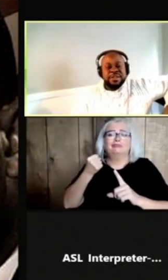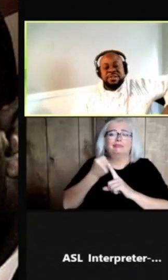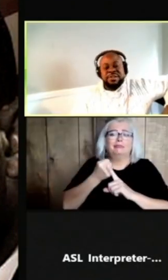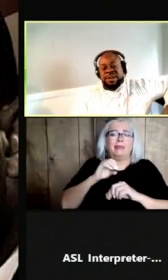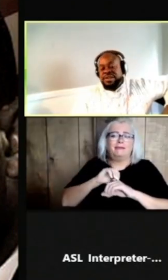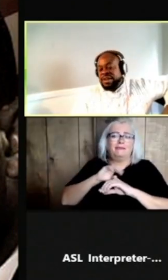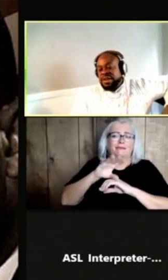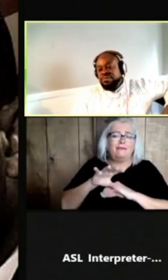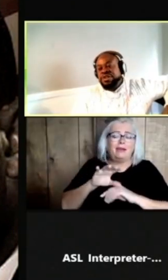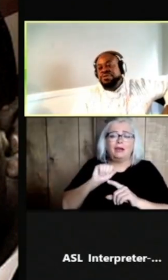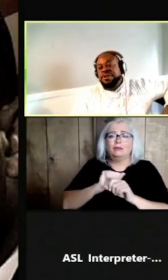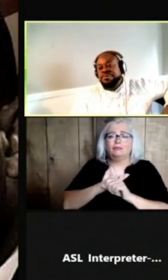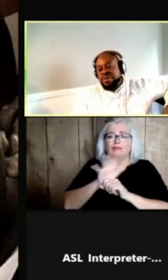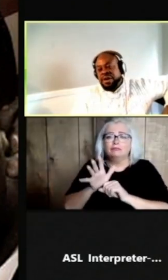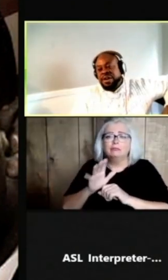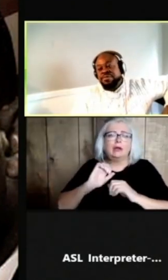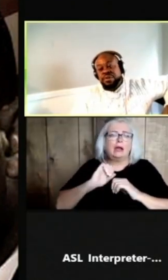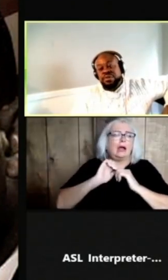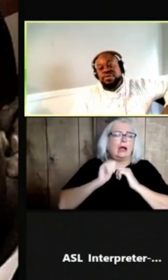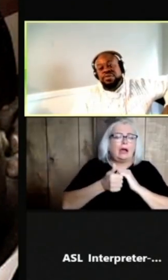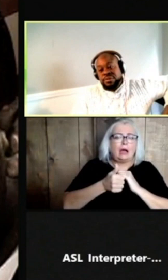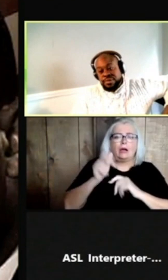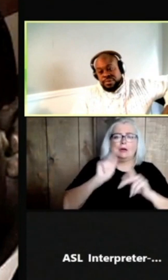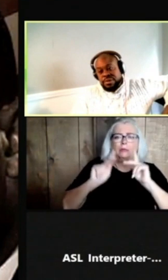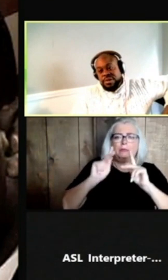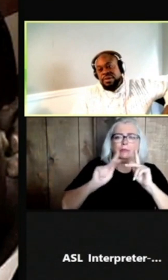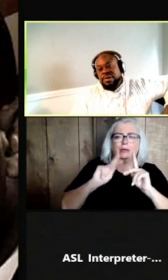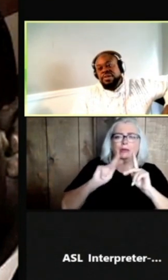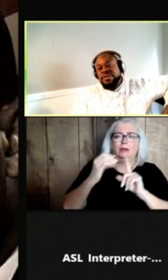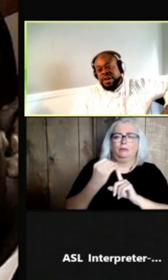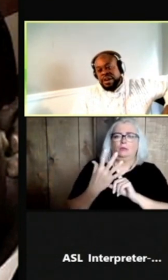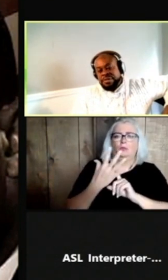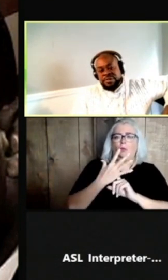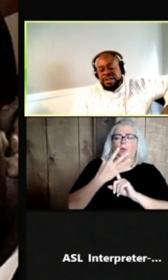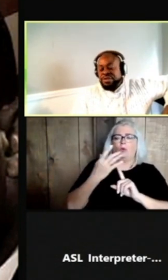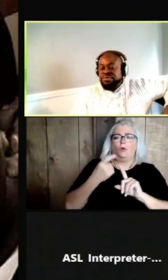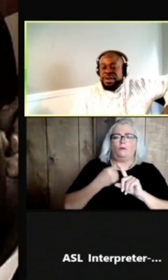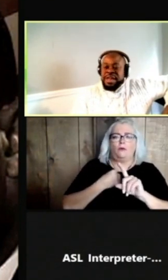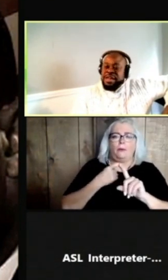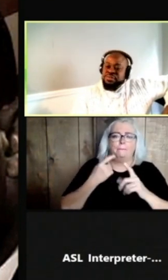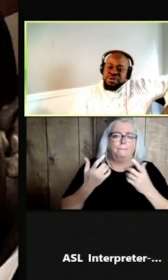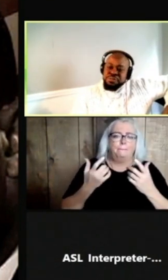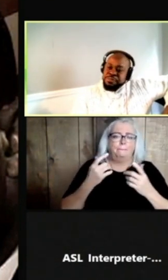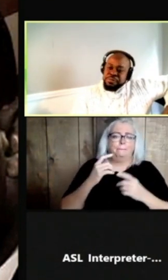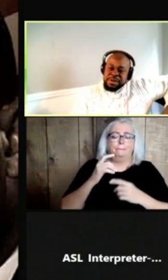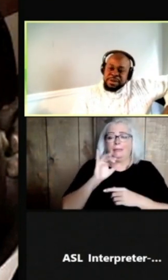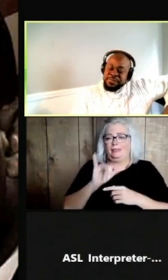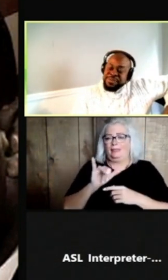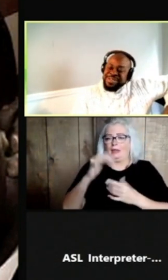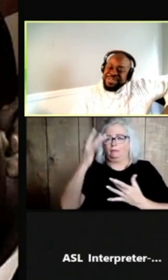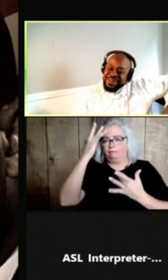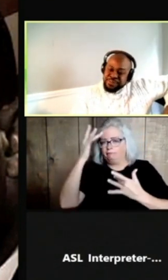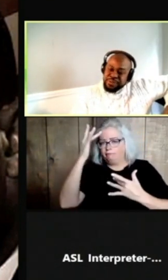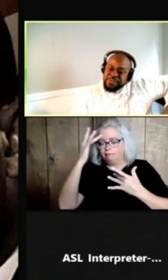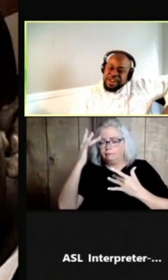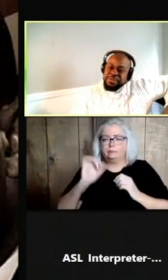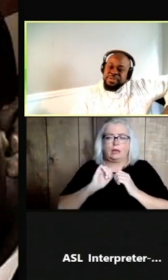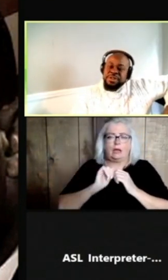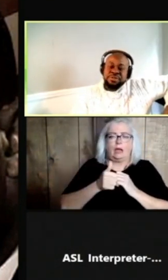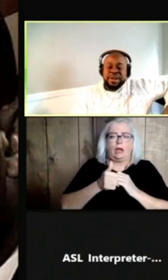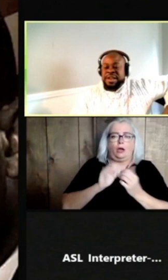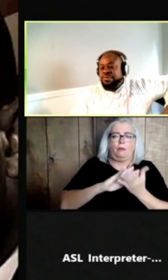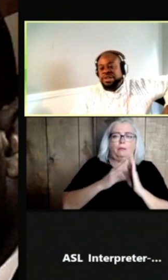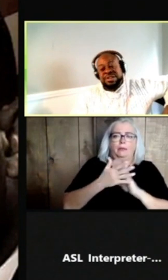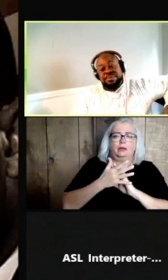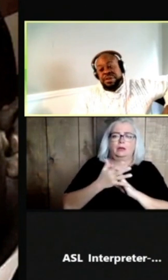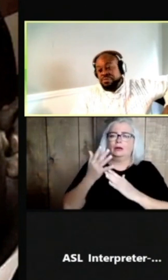outcomes, the rate at which people are exposed to the virus and the rate at which people become very sick from the virus